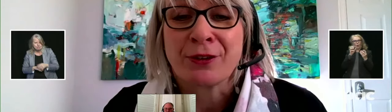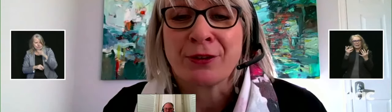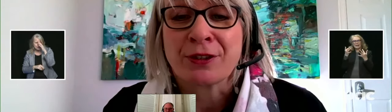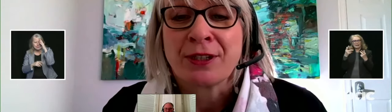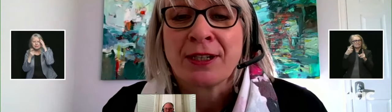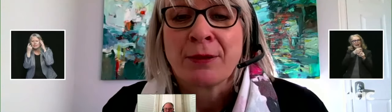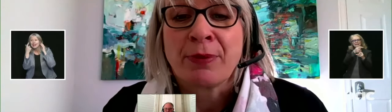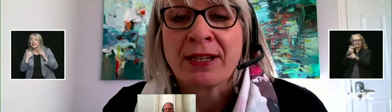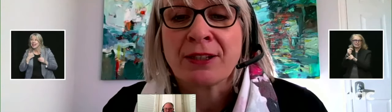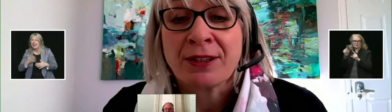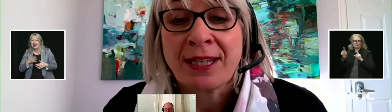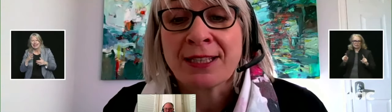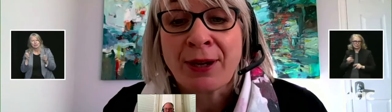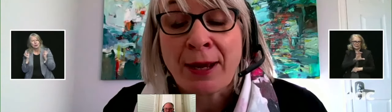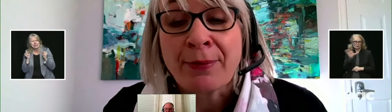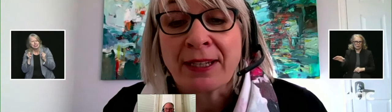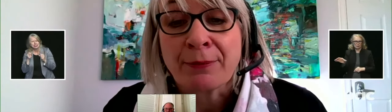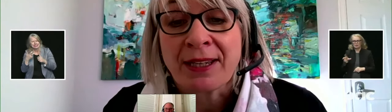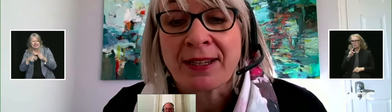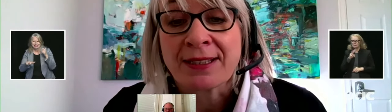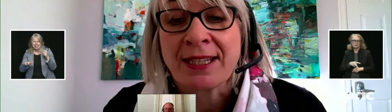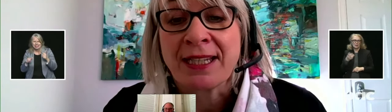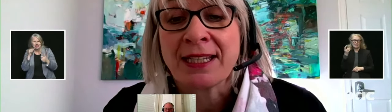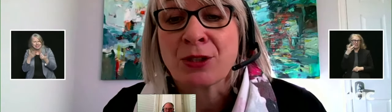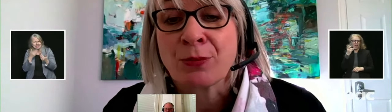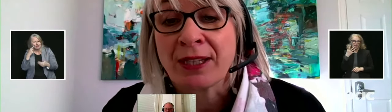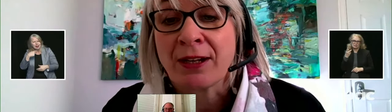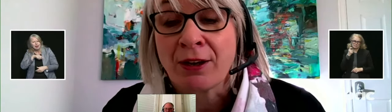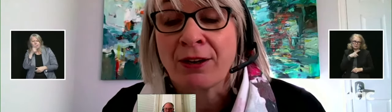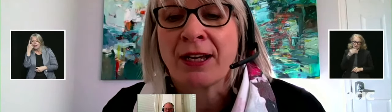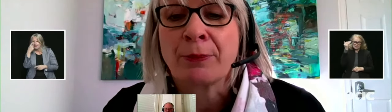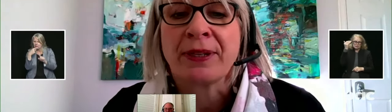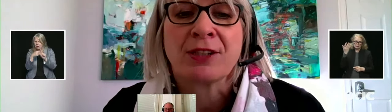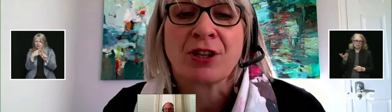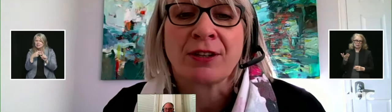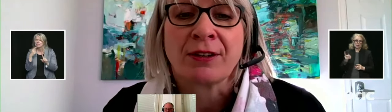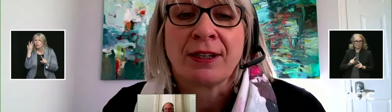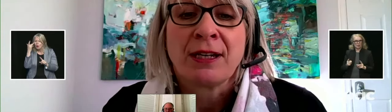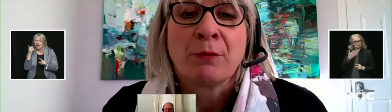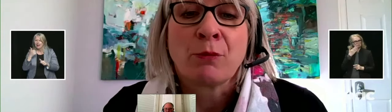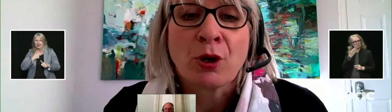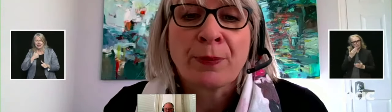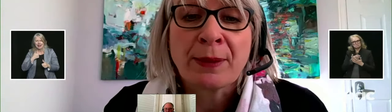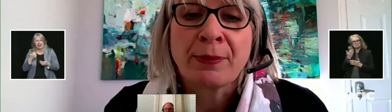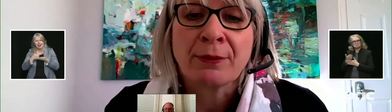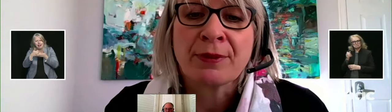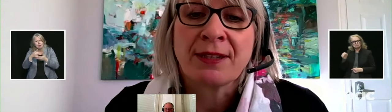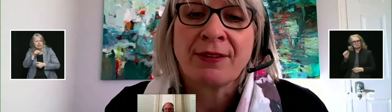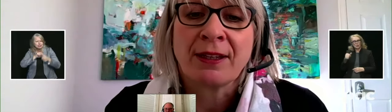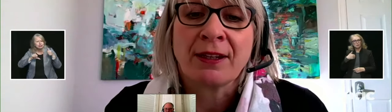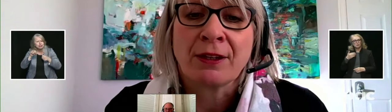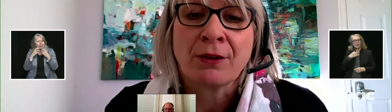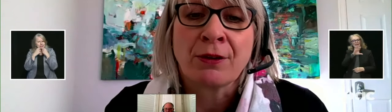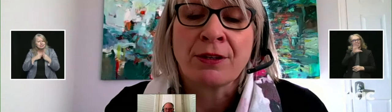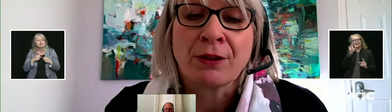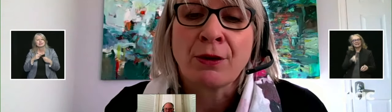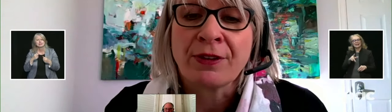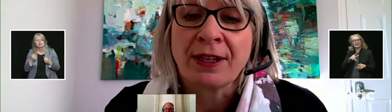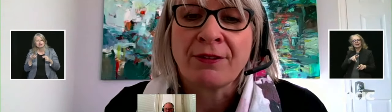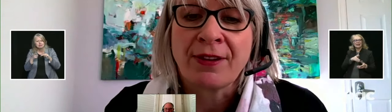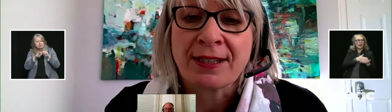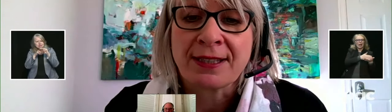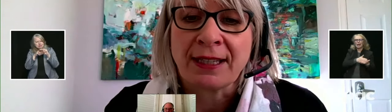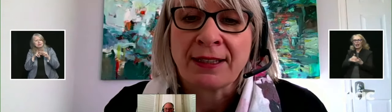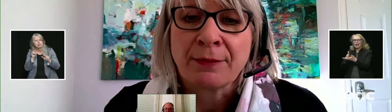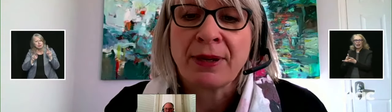winter is difficult, but good things are happening because Canadians really are helping each other. More people are receiving their